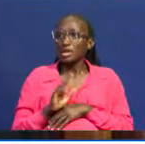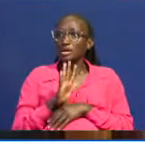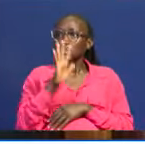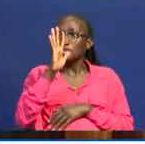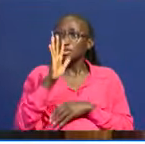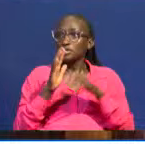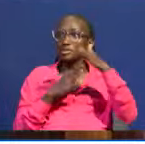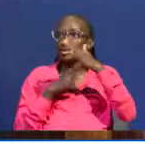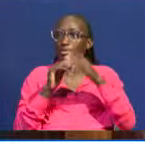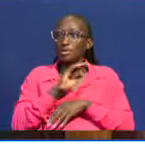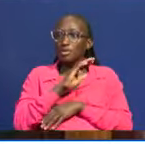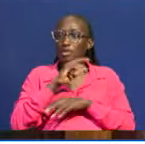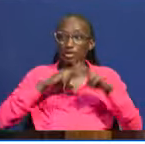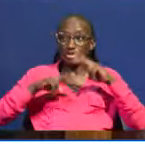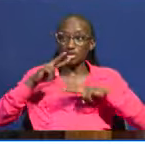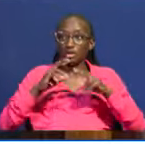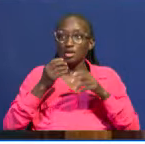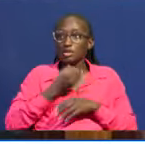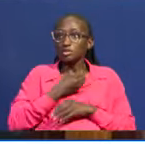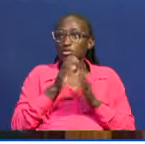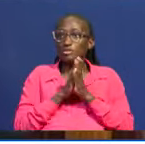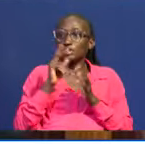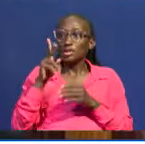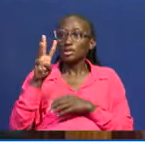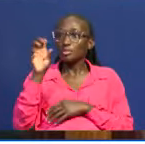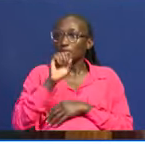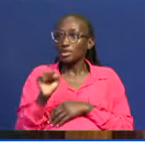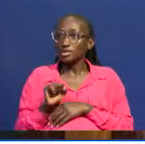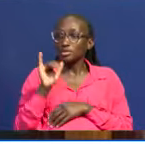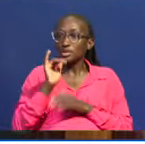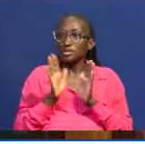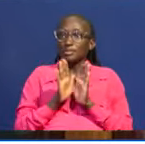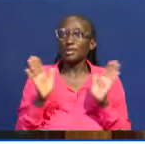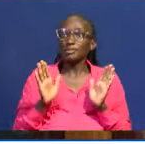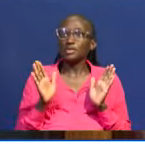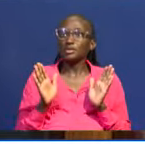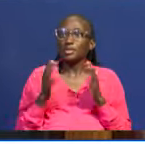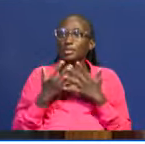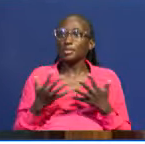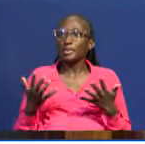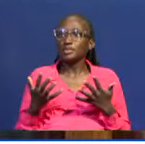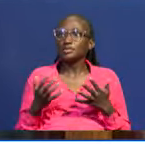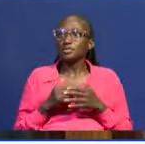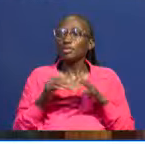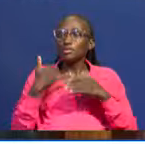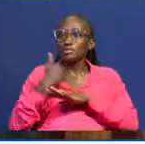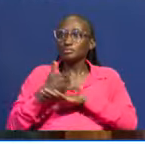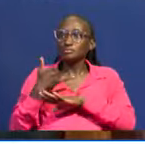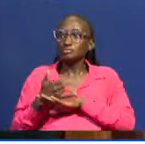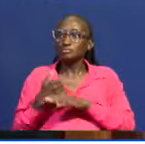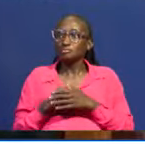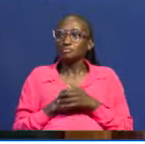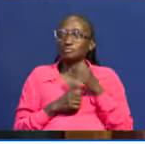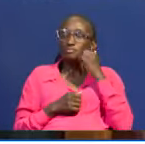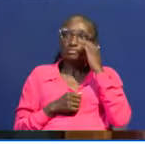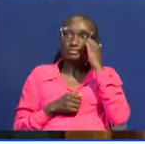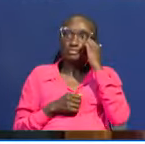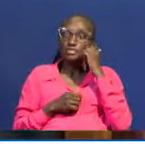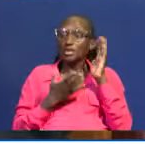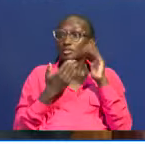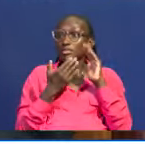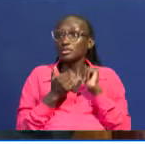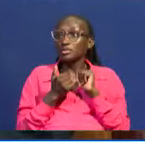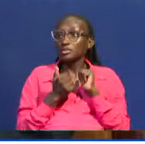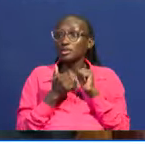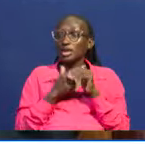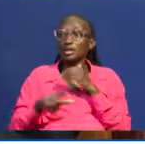Hotel is owned by KWS and therefore is a public institution. The expectation